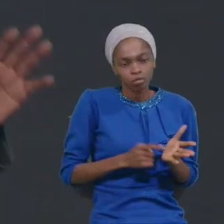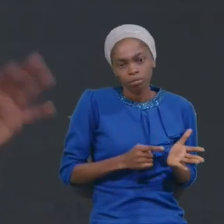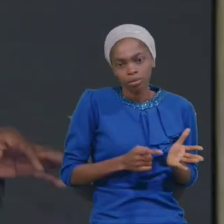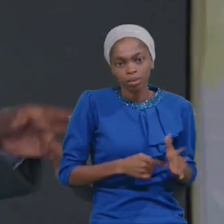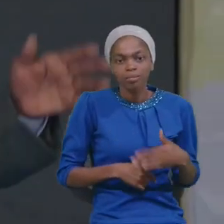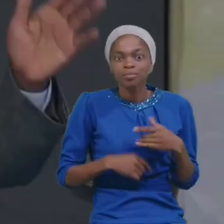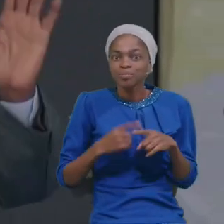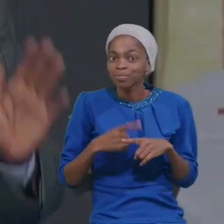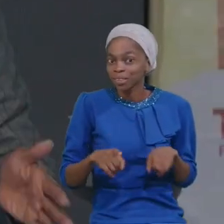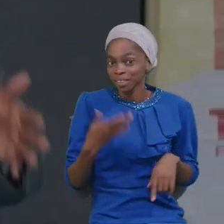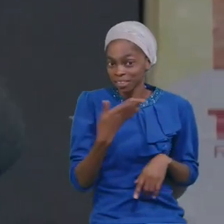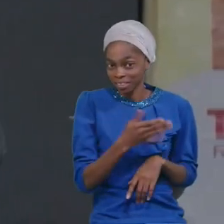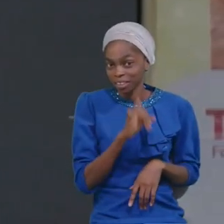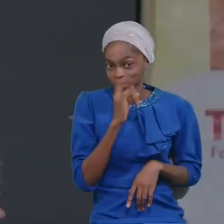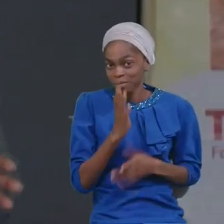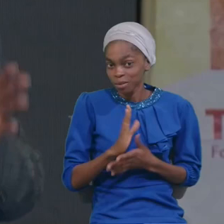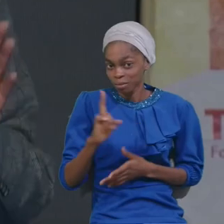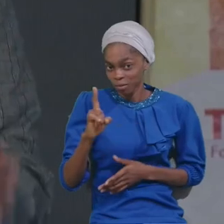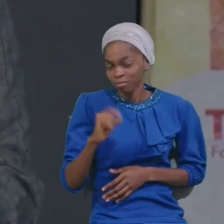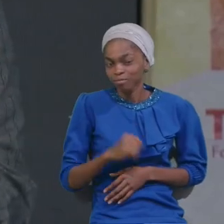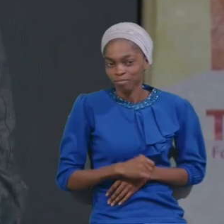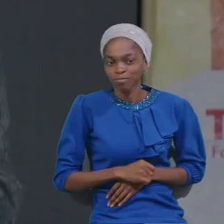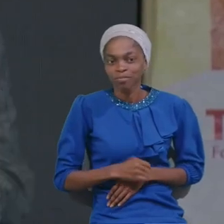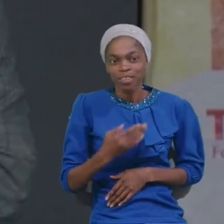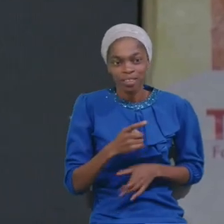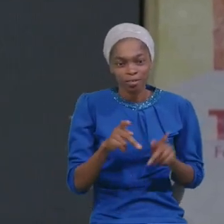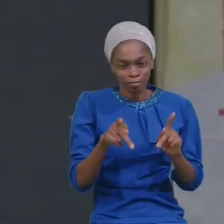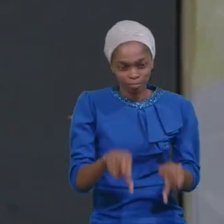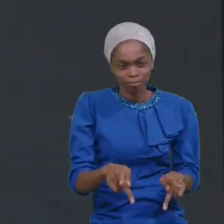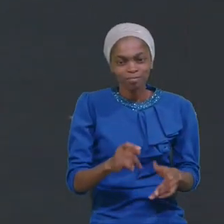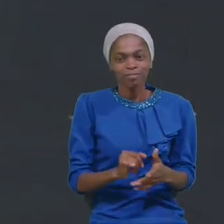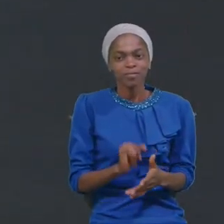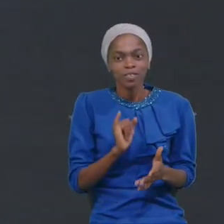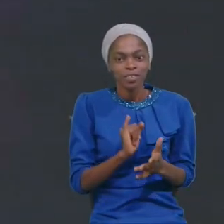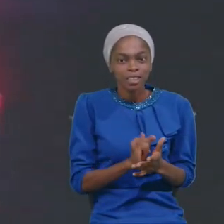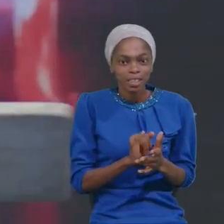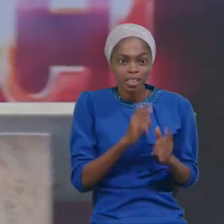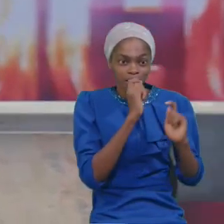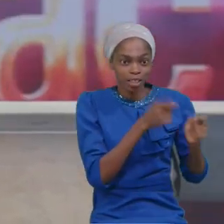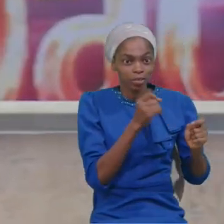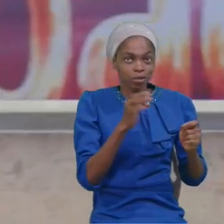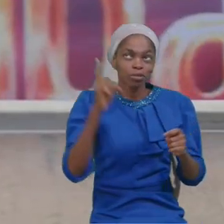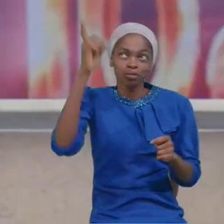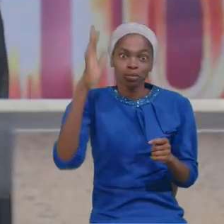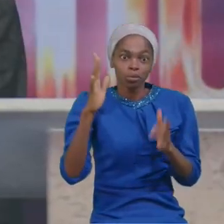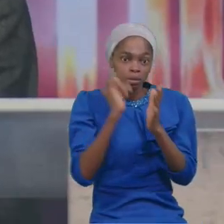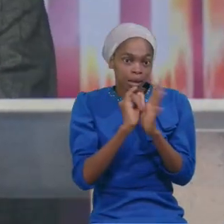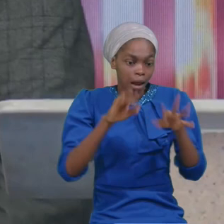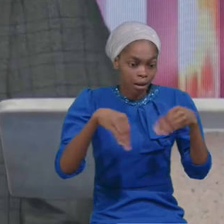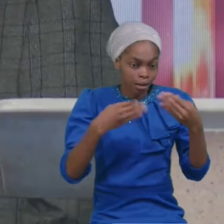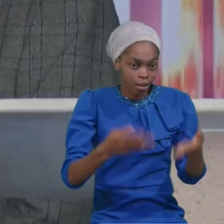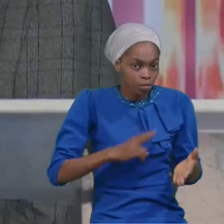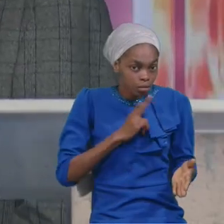us all we need here on earth. And he gives us what will make us